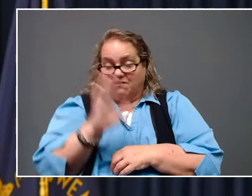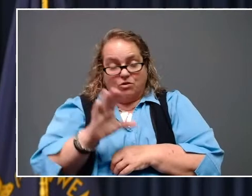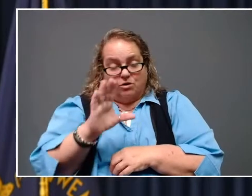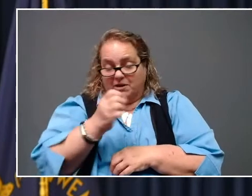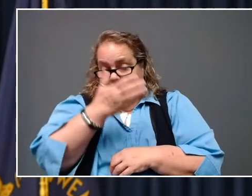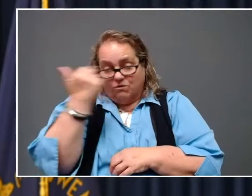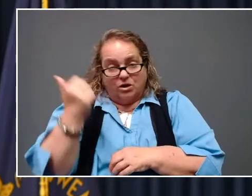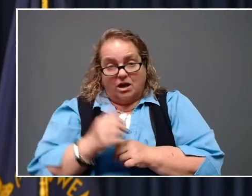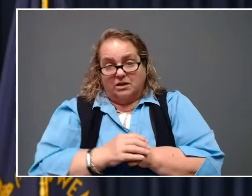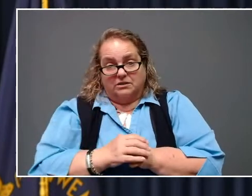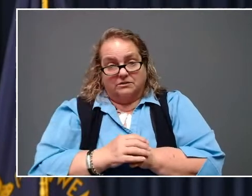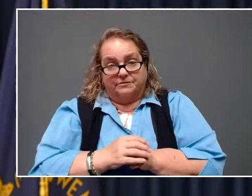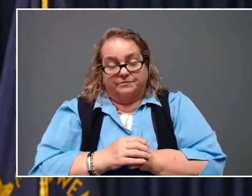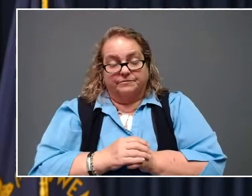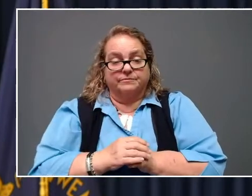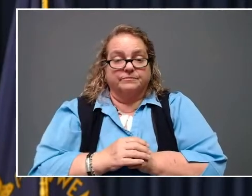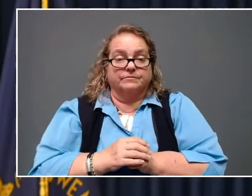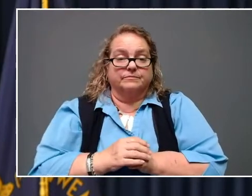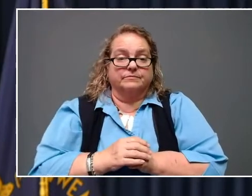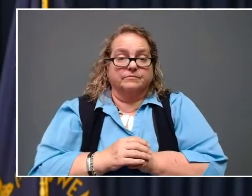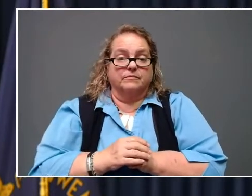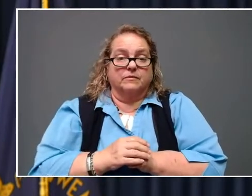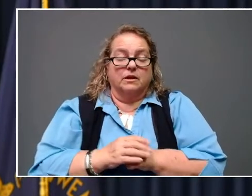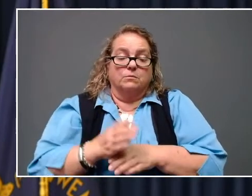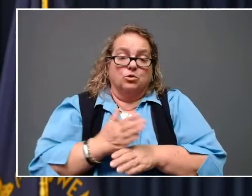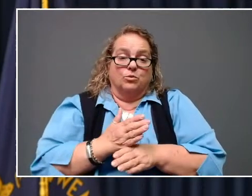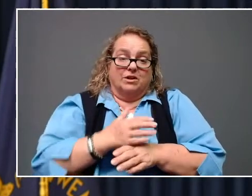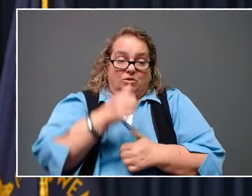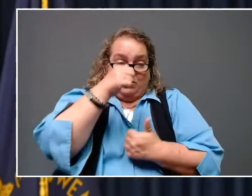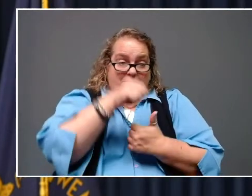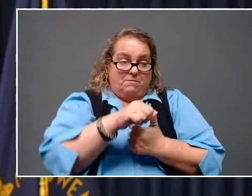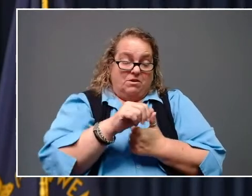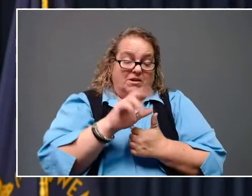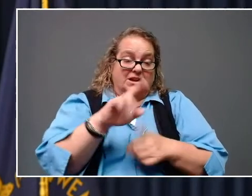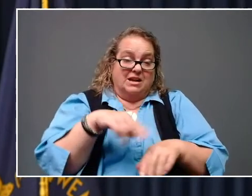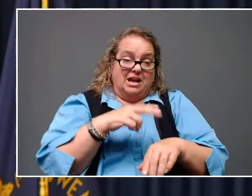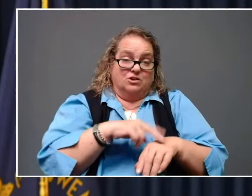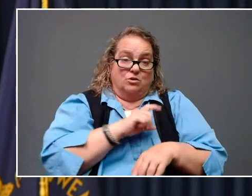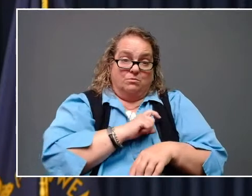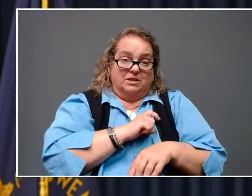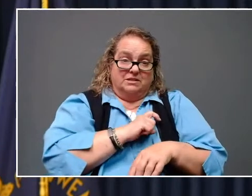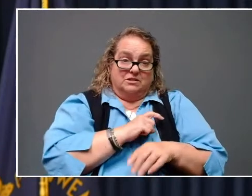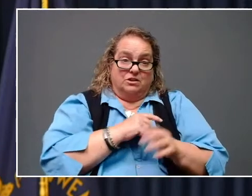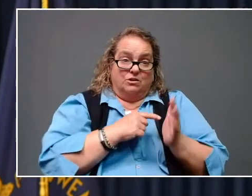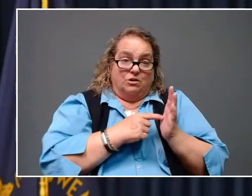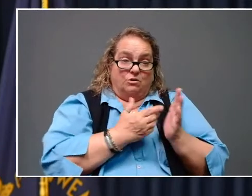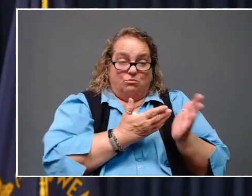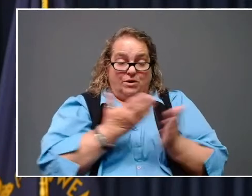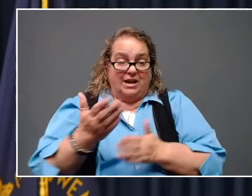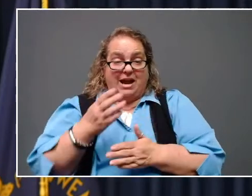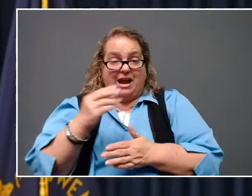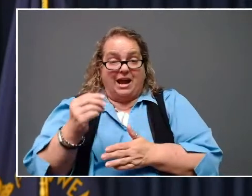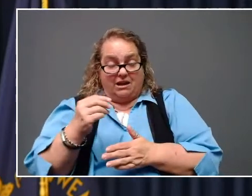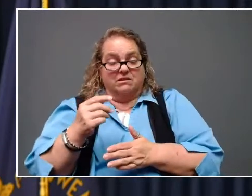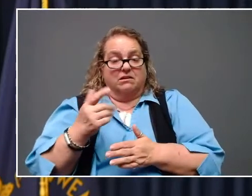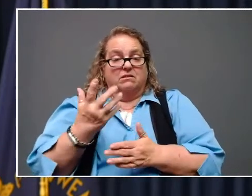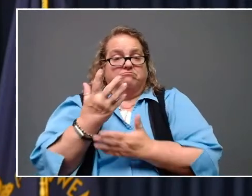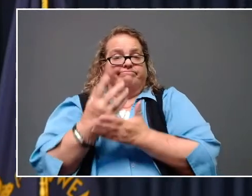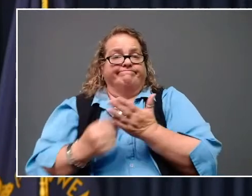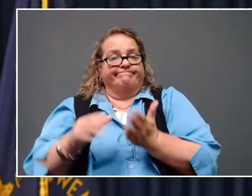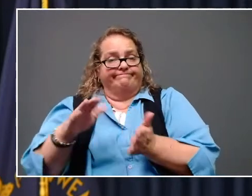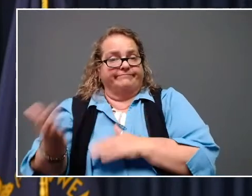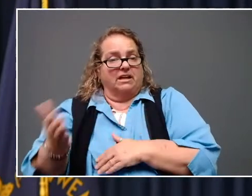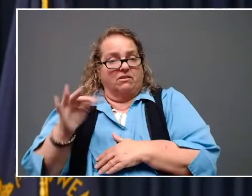Between the remembrance that the National Police Week brings and the recent loss of Jody, we should all be reminded that our law